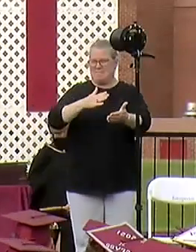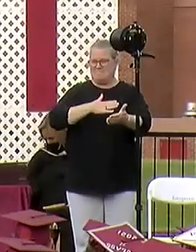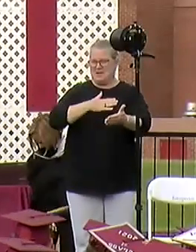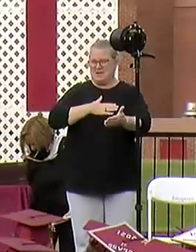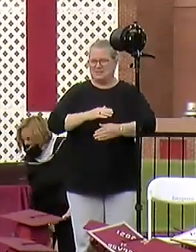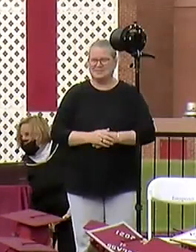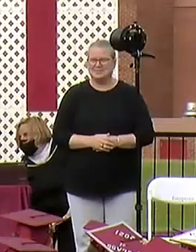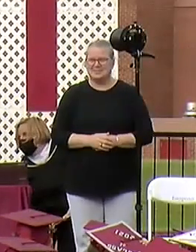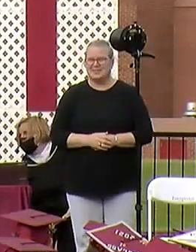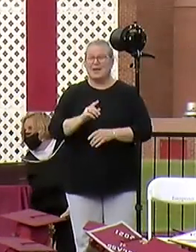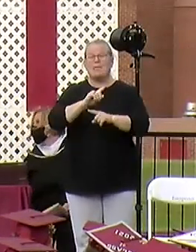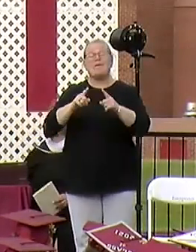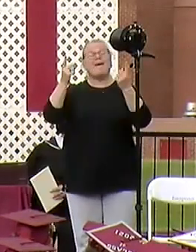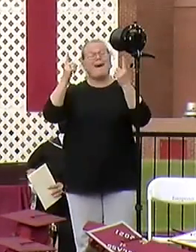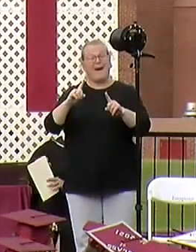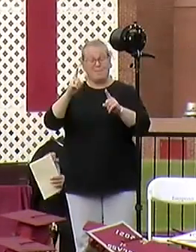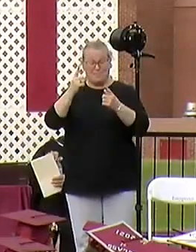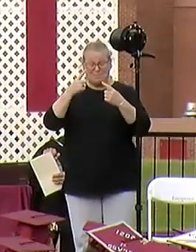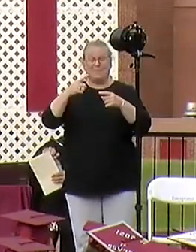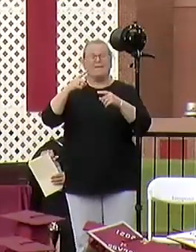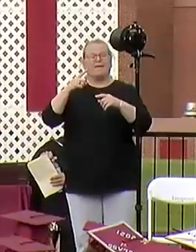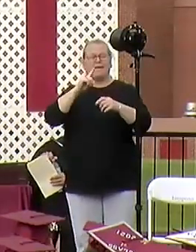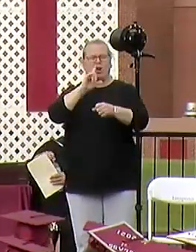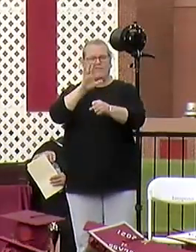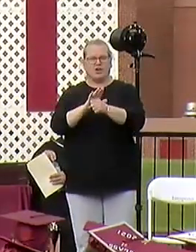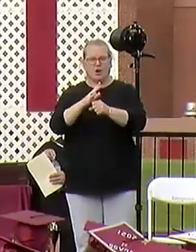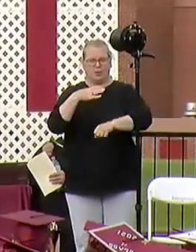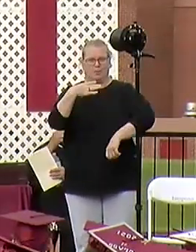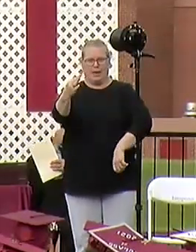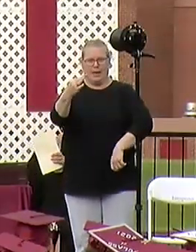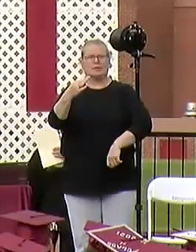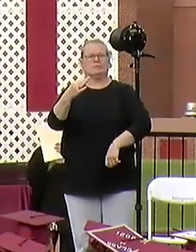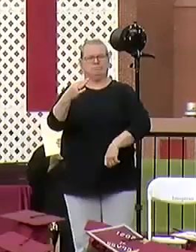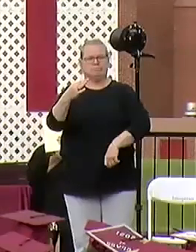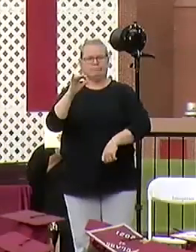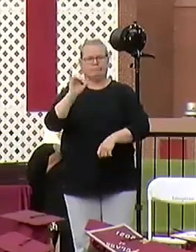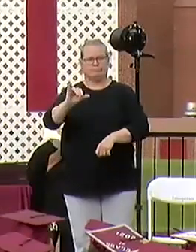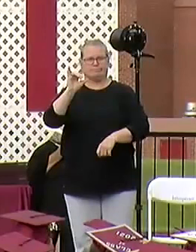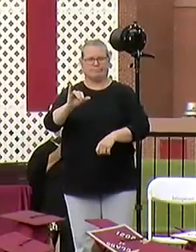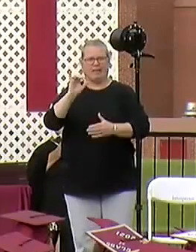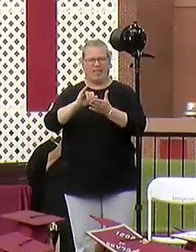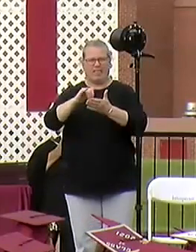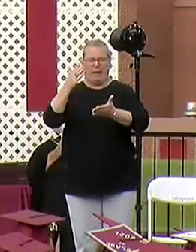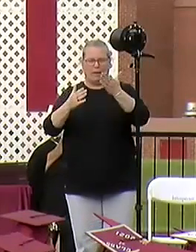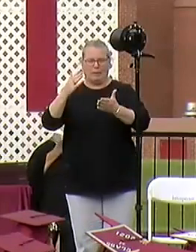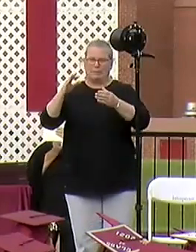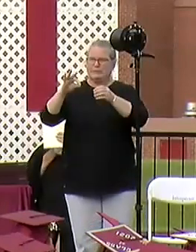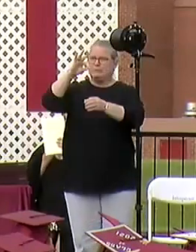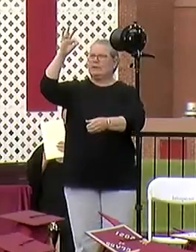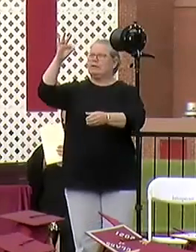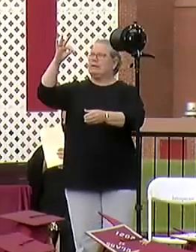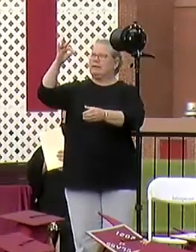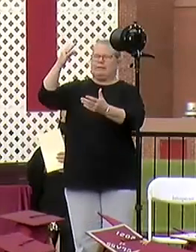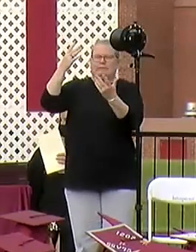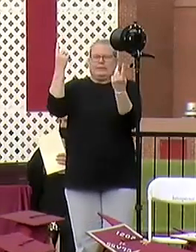But when my selection was confirmed, I thought, well, there's cosmic justice or supreme irony for you.